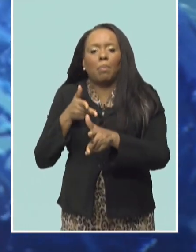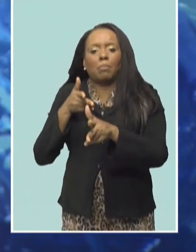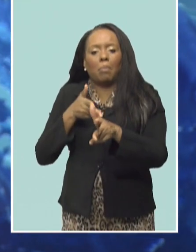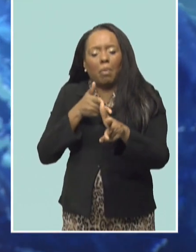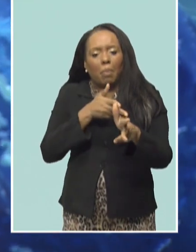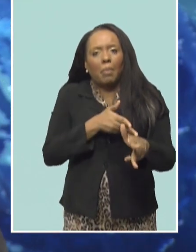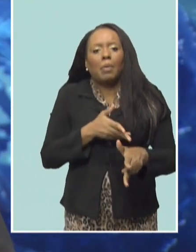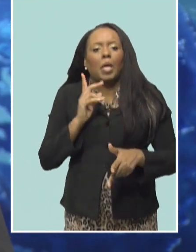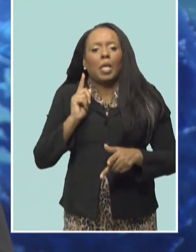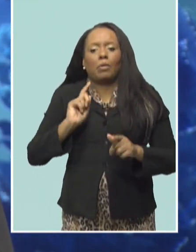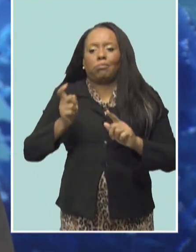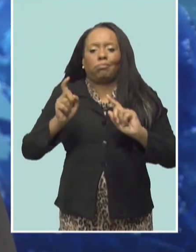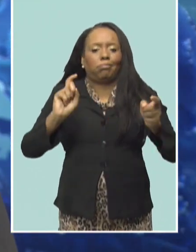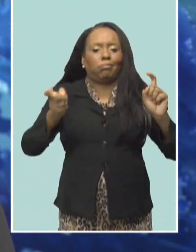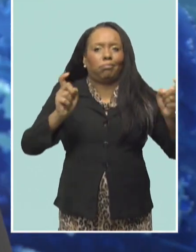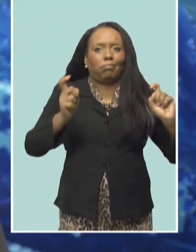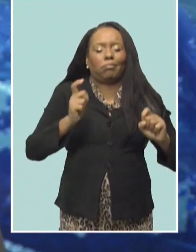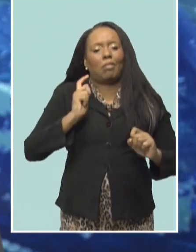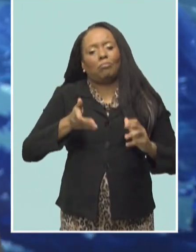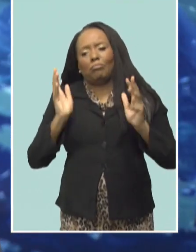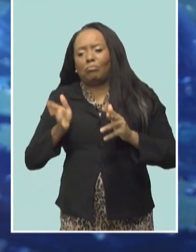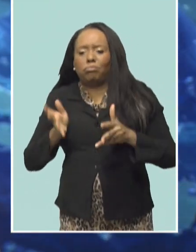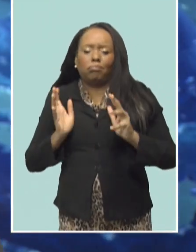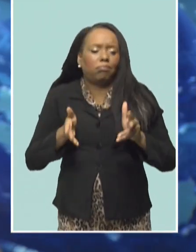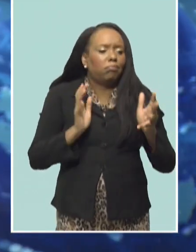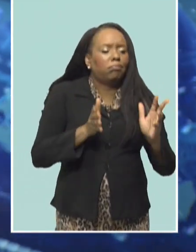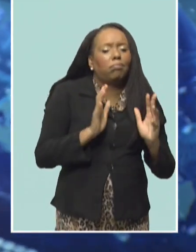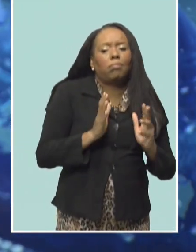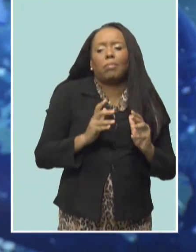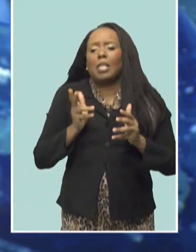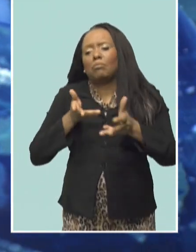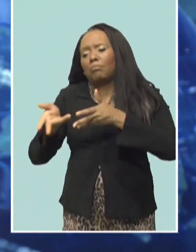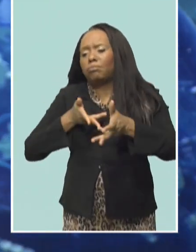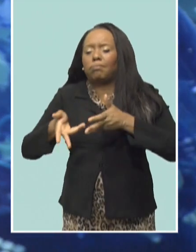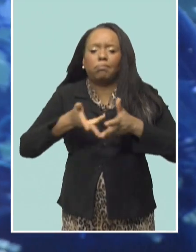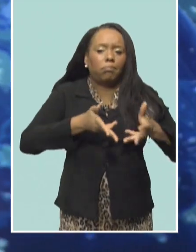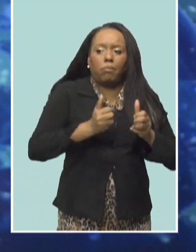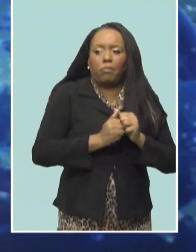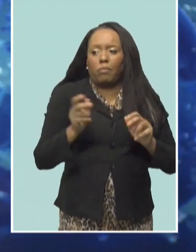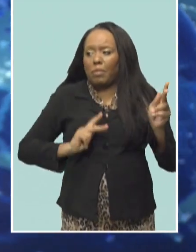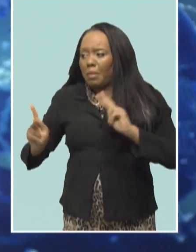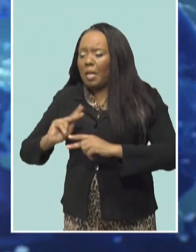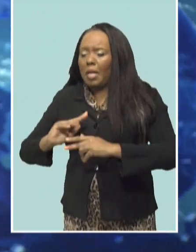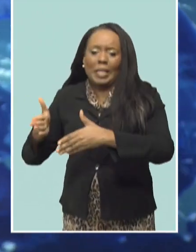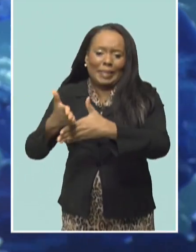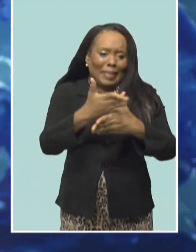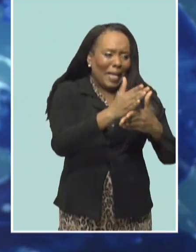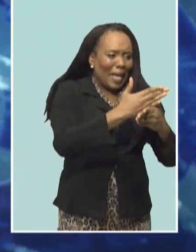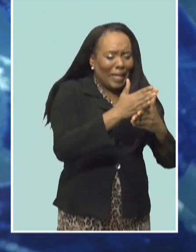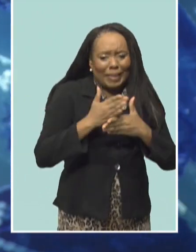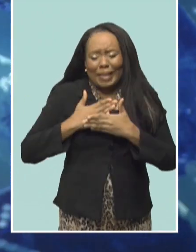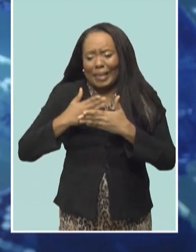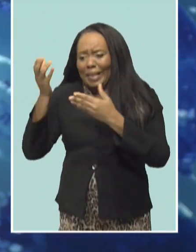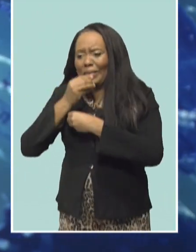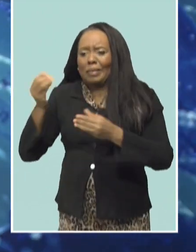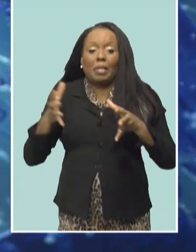some paraphernalia. We'll be talking to people about We Gathering. That's where they can get information on how can they get involved, because